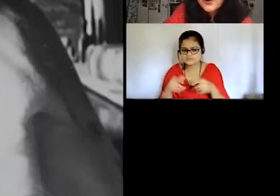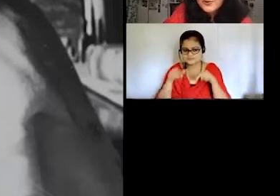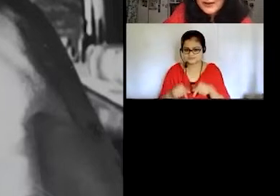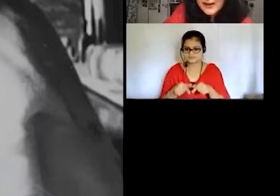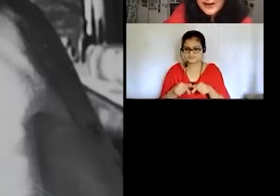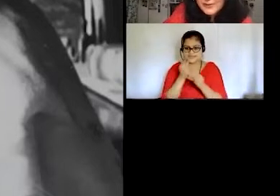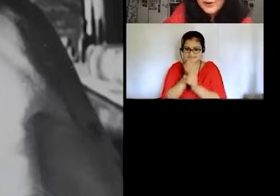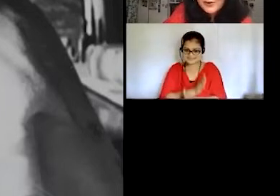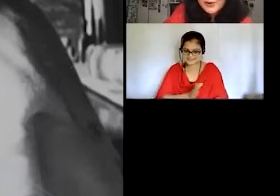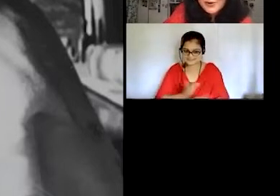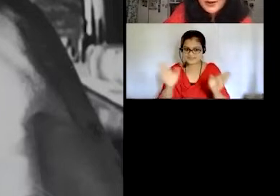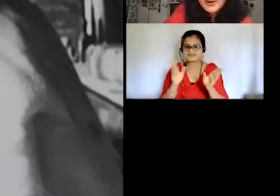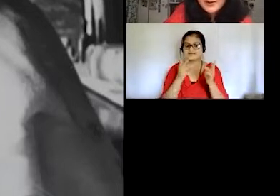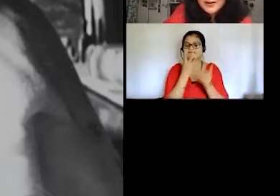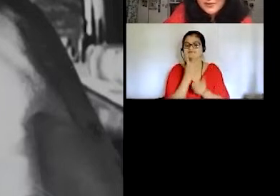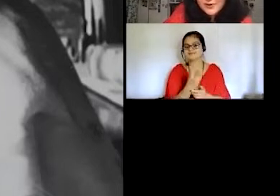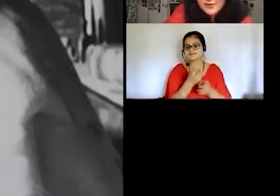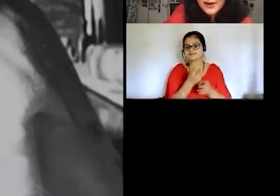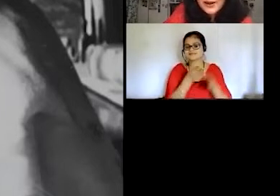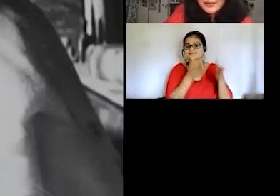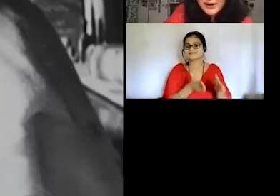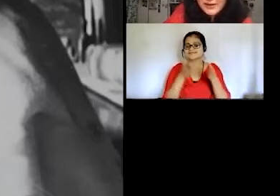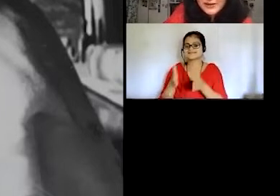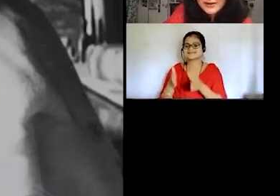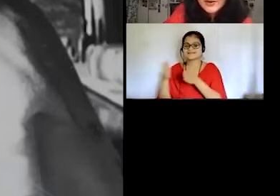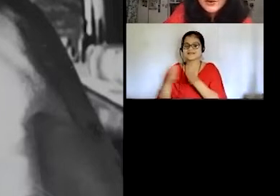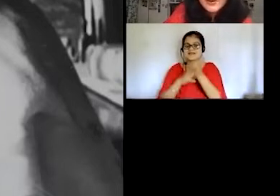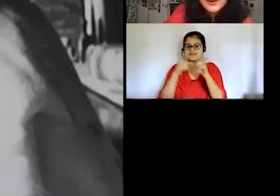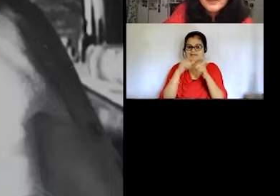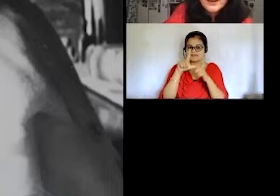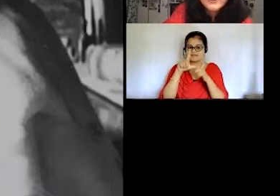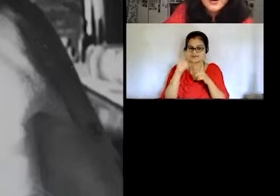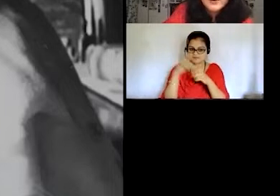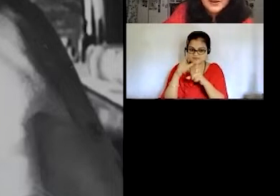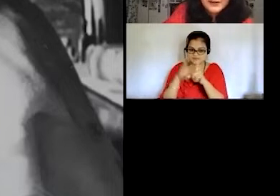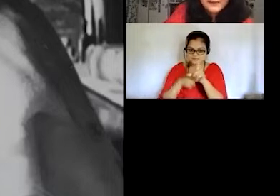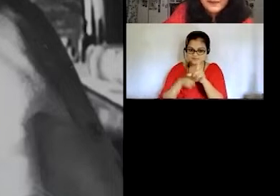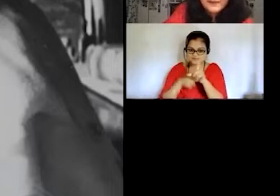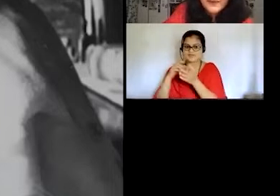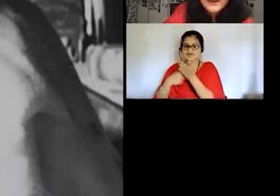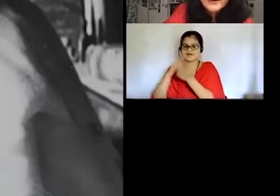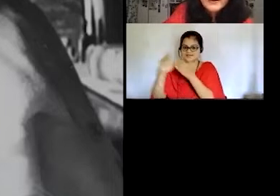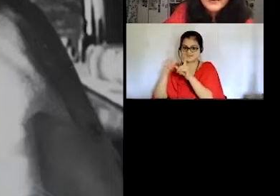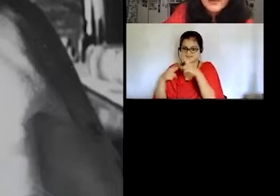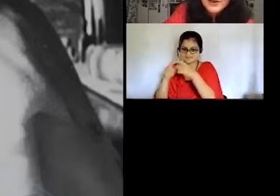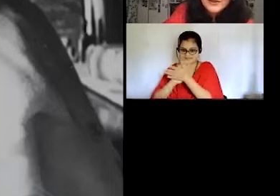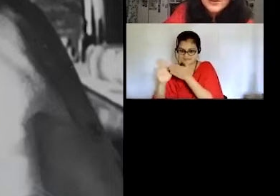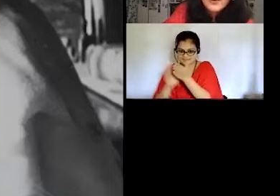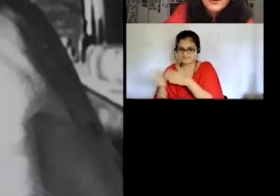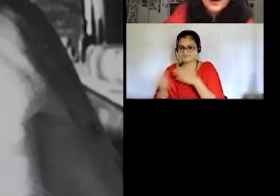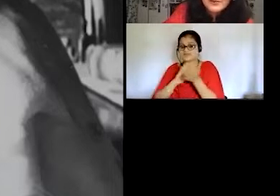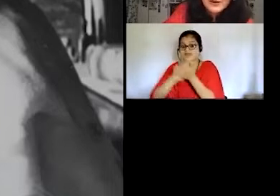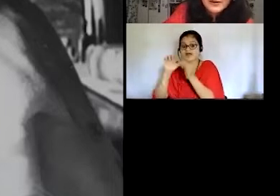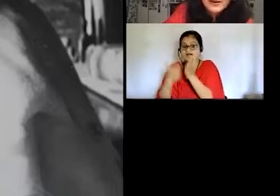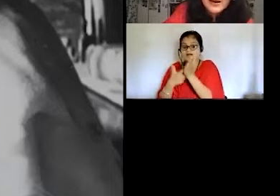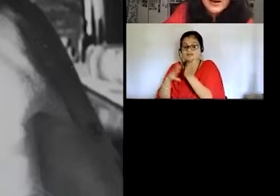to the elements of music in terms of melody, rhythm, and harmony. Elaborating on